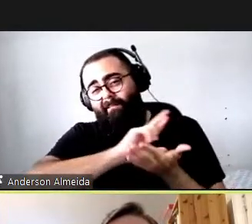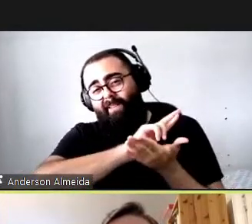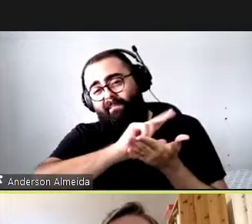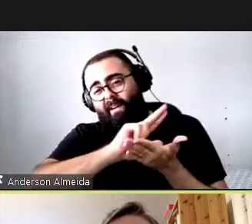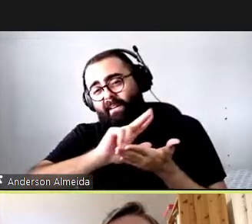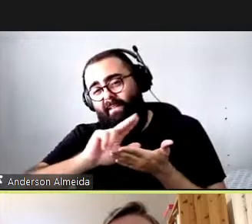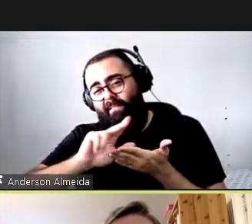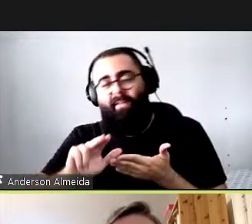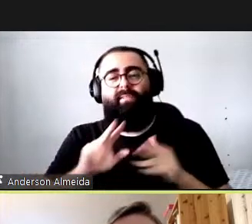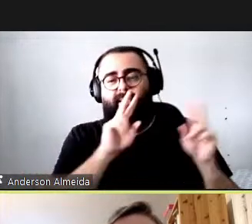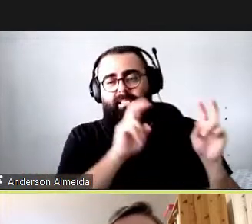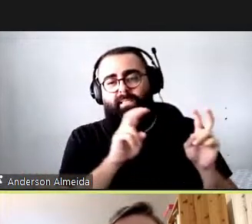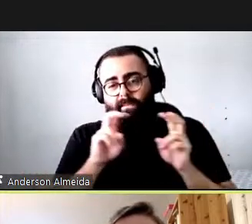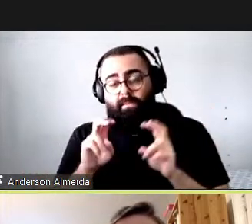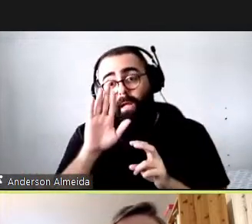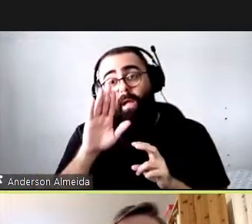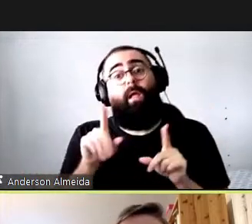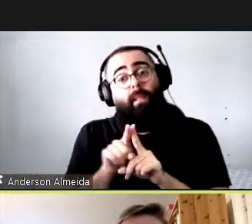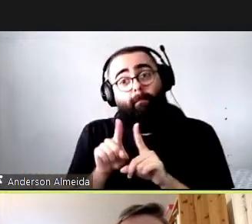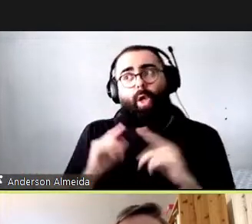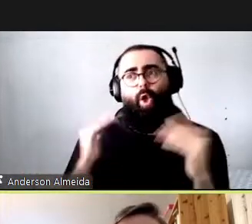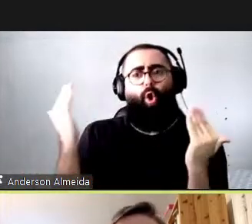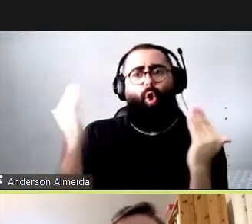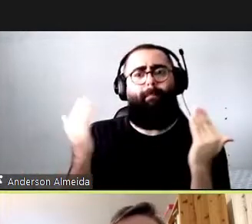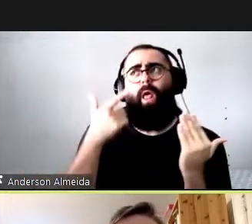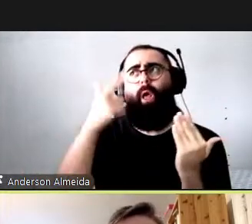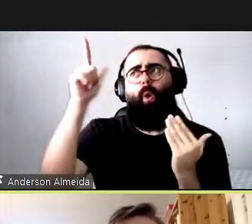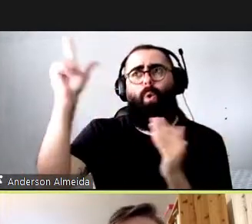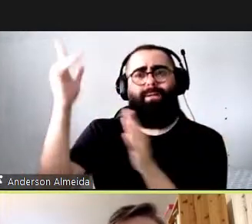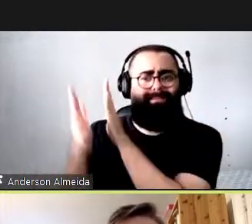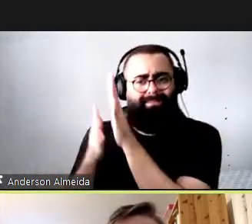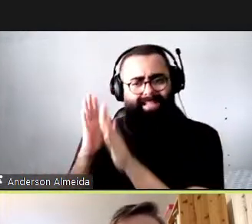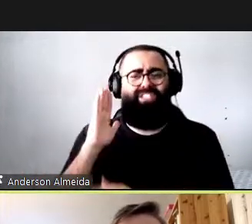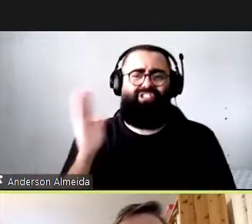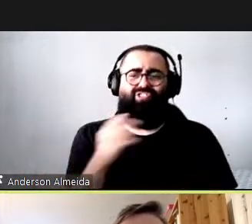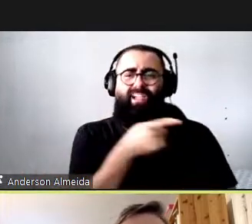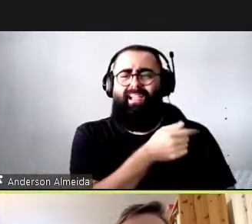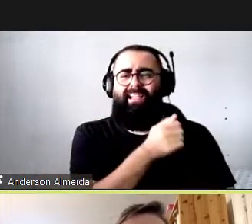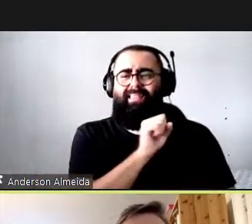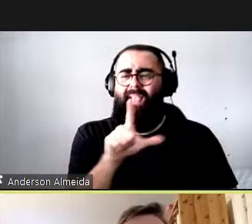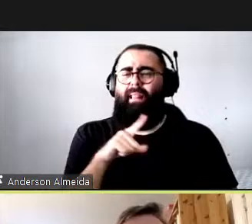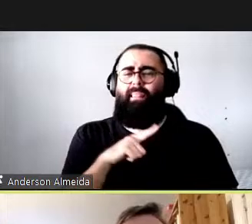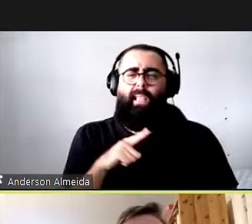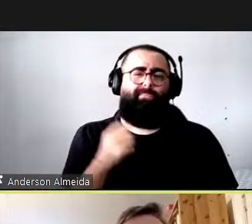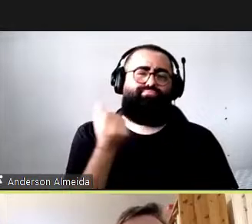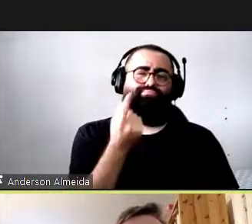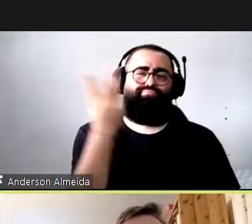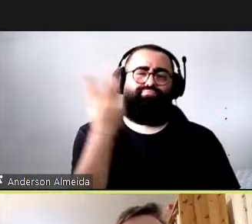data so that we can be sure that what we're saying isn't specific to ASL.